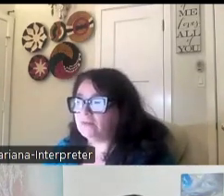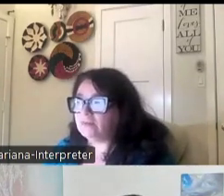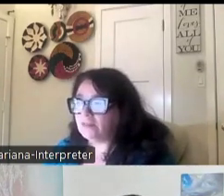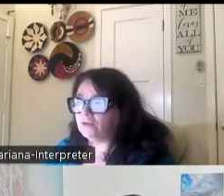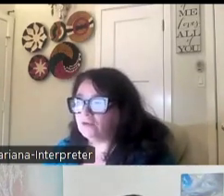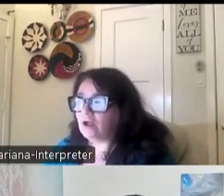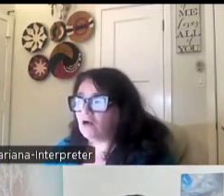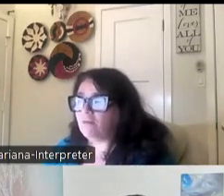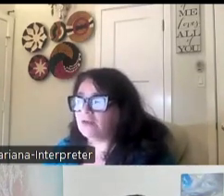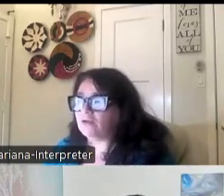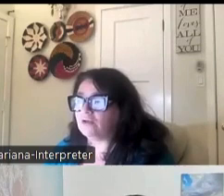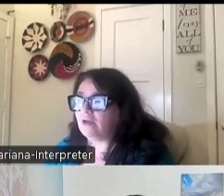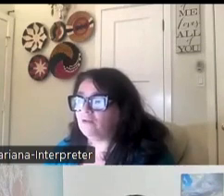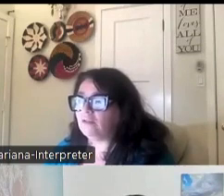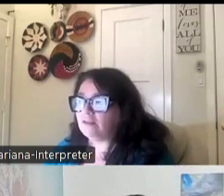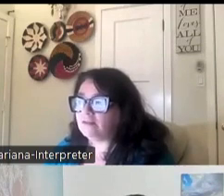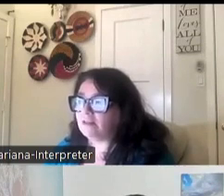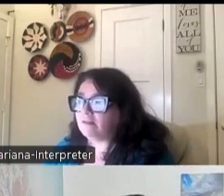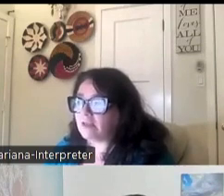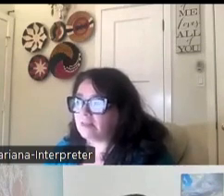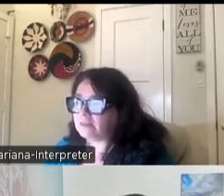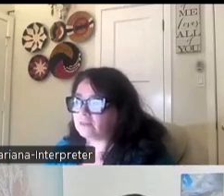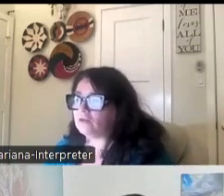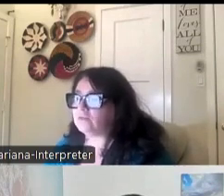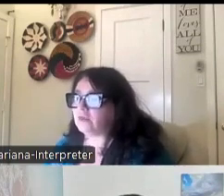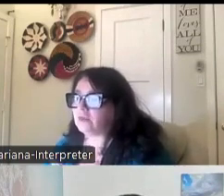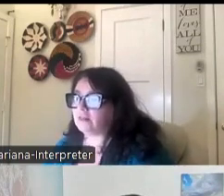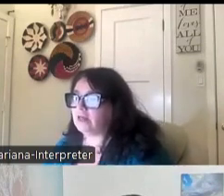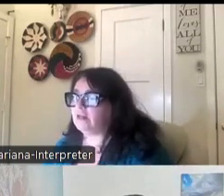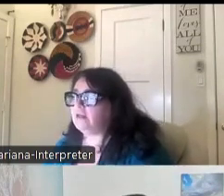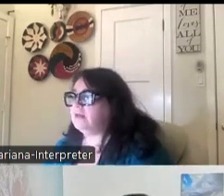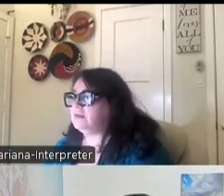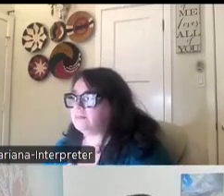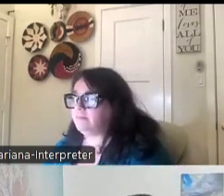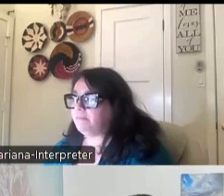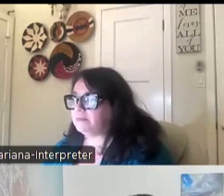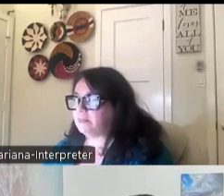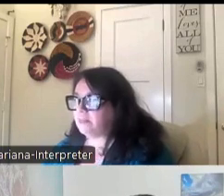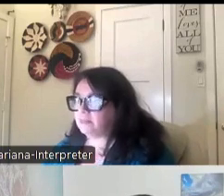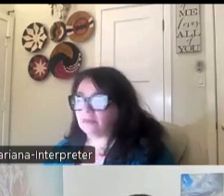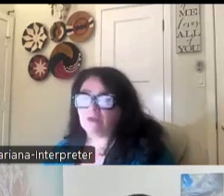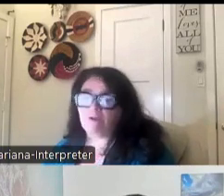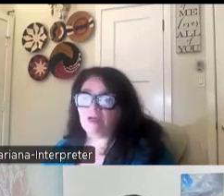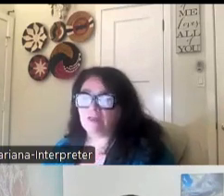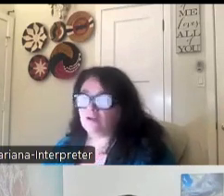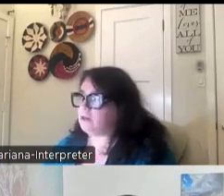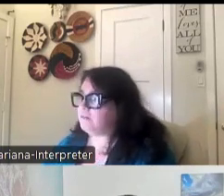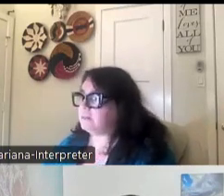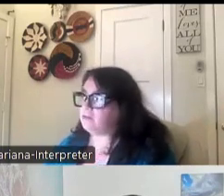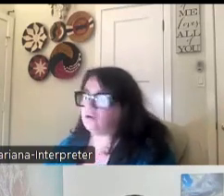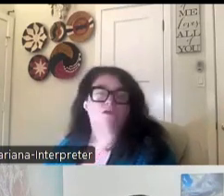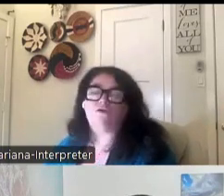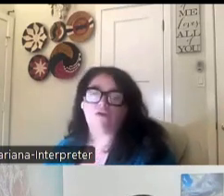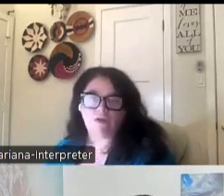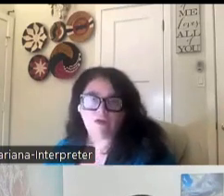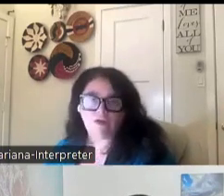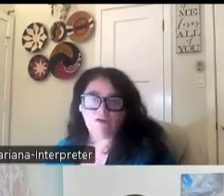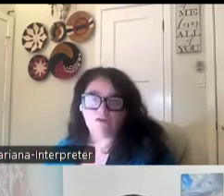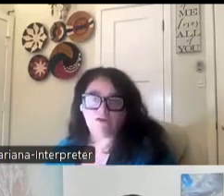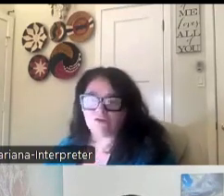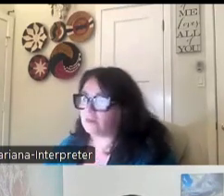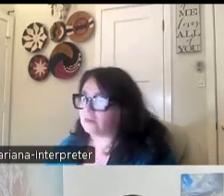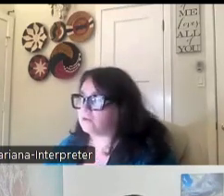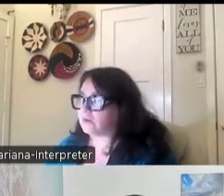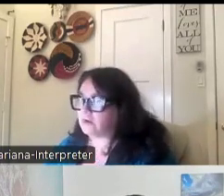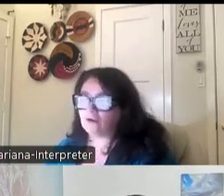in populated parts of the LA basin. And that 1-2 punch, that sequence of very wet to very dry, what we might call